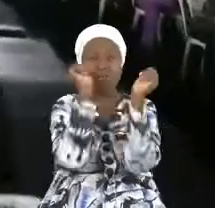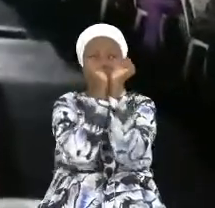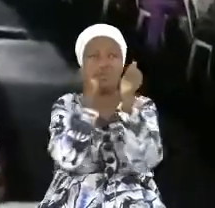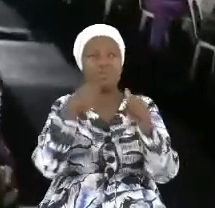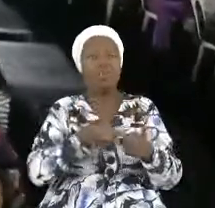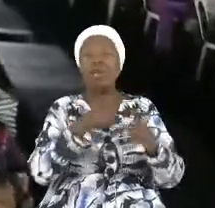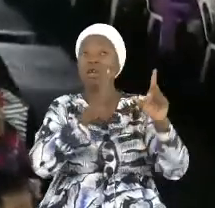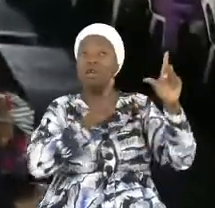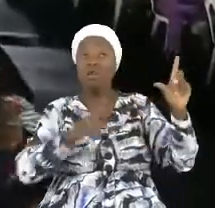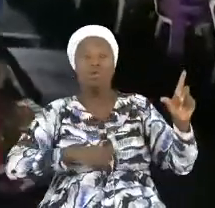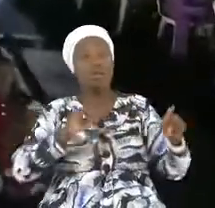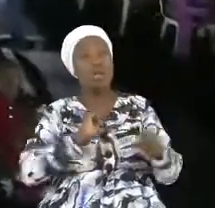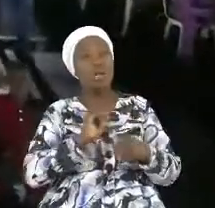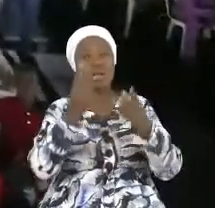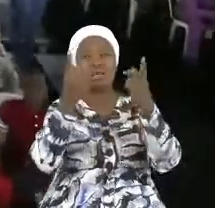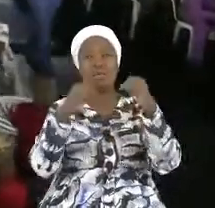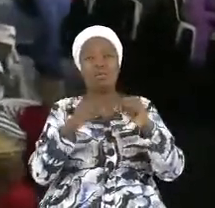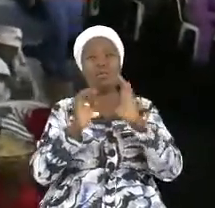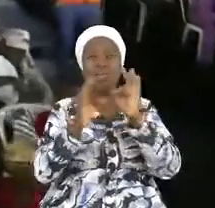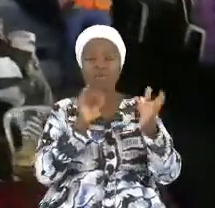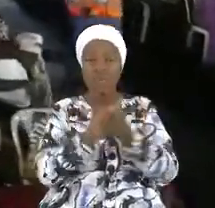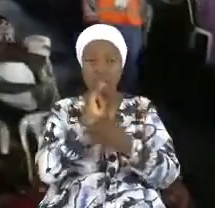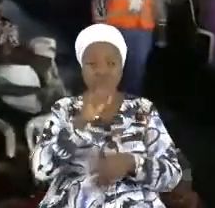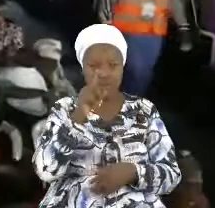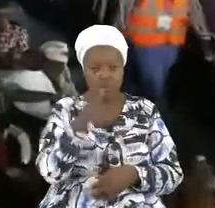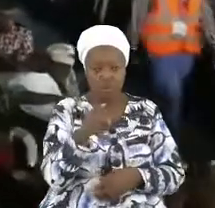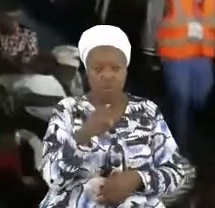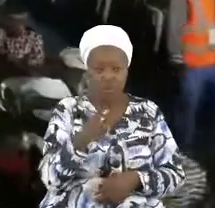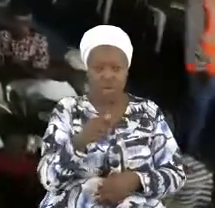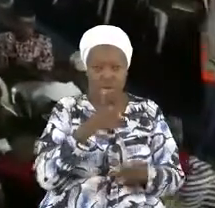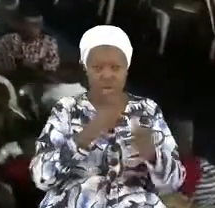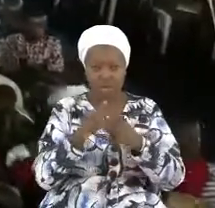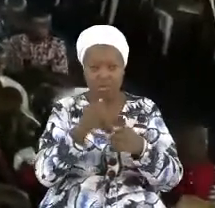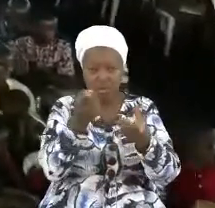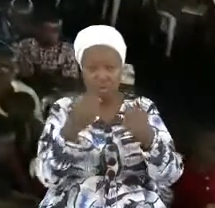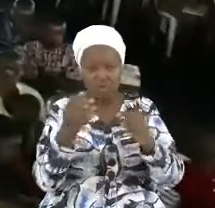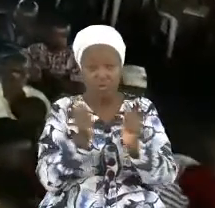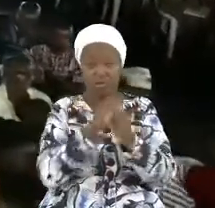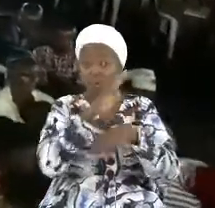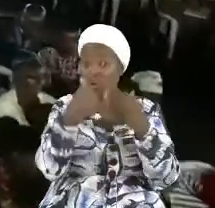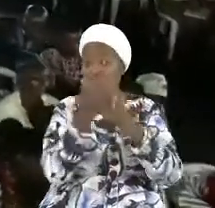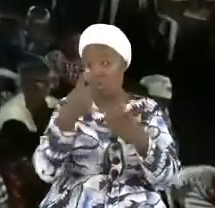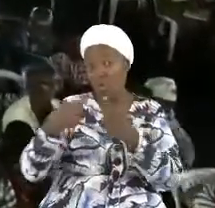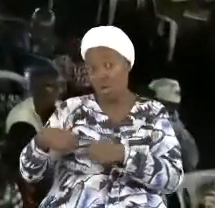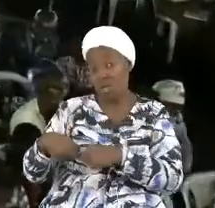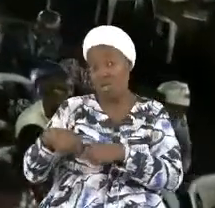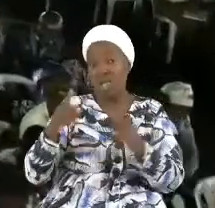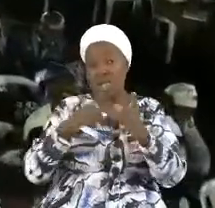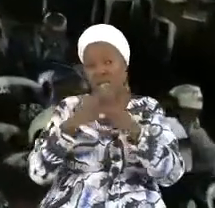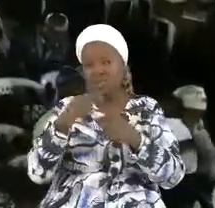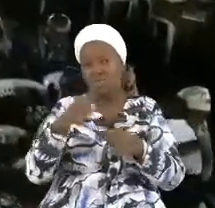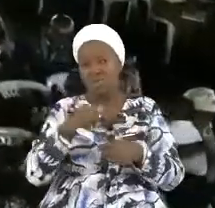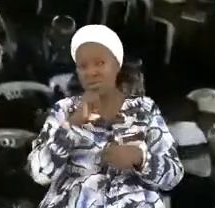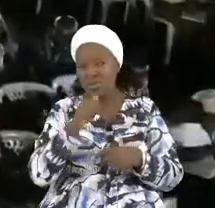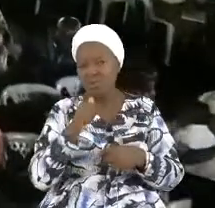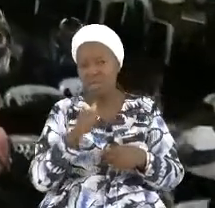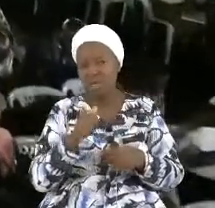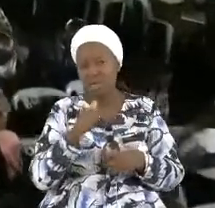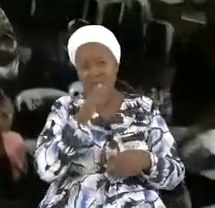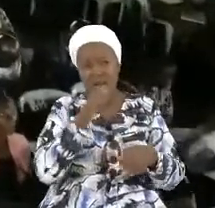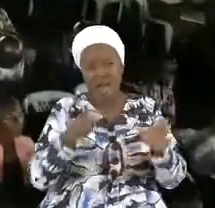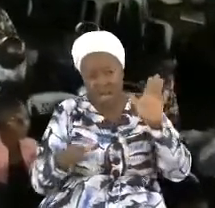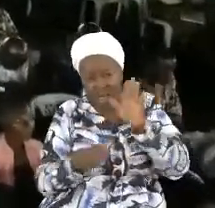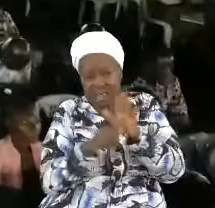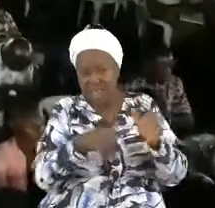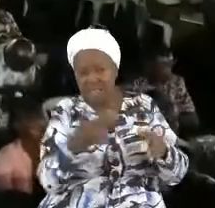If that's you, you're coming with all your heart, and you are not having any reservation, Lord,